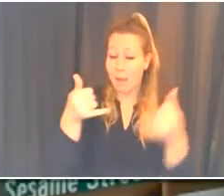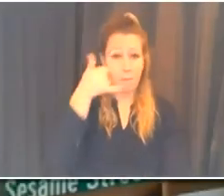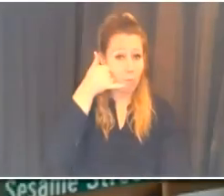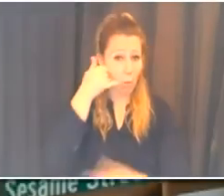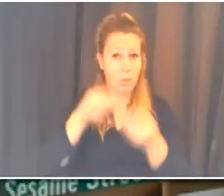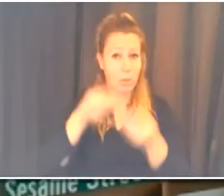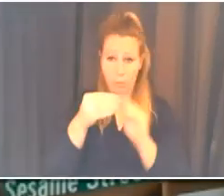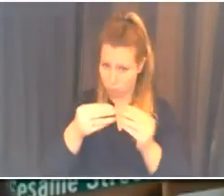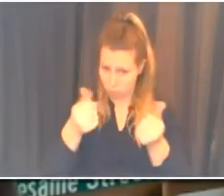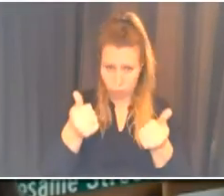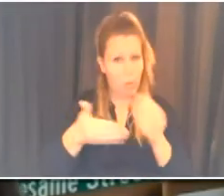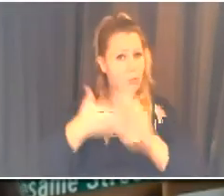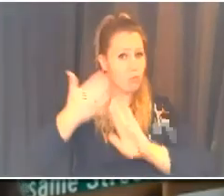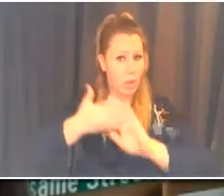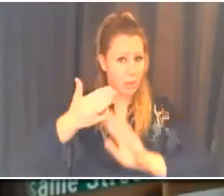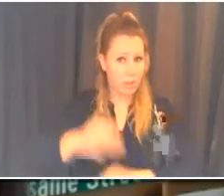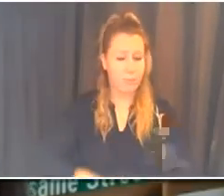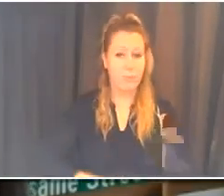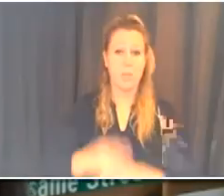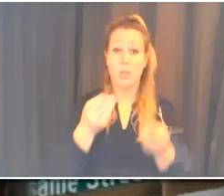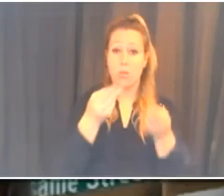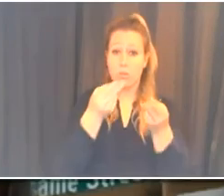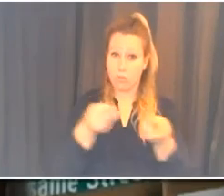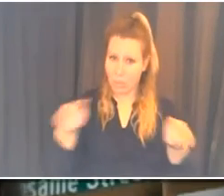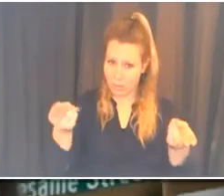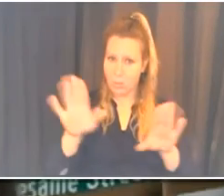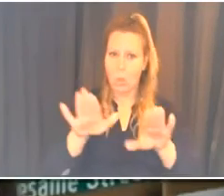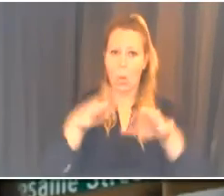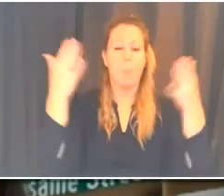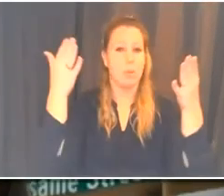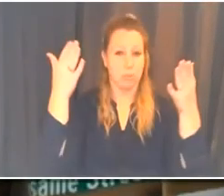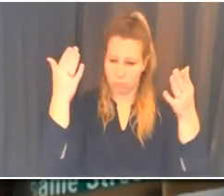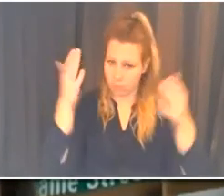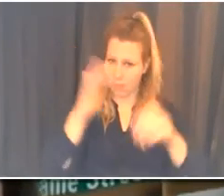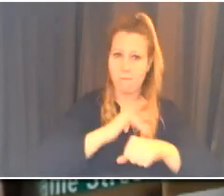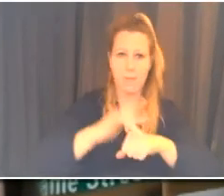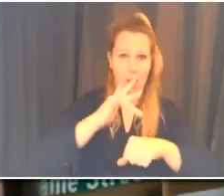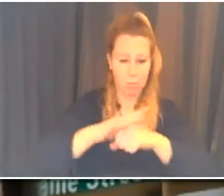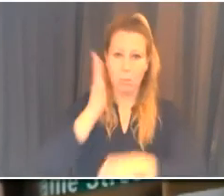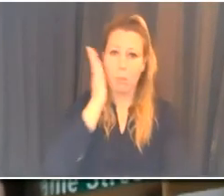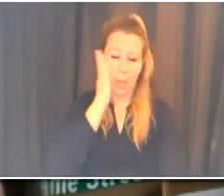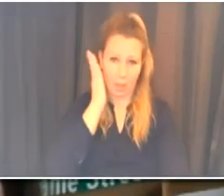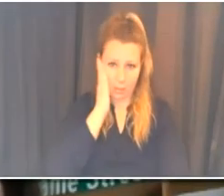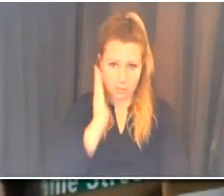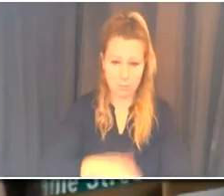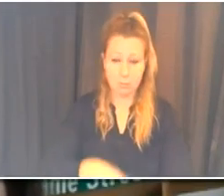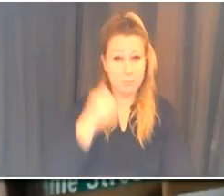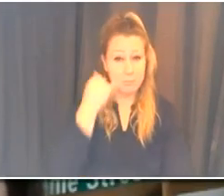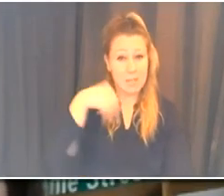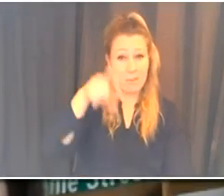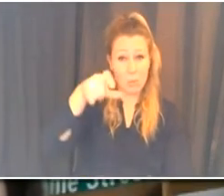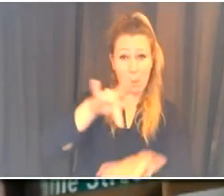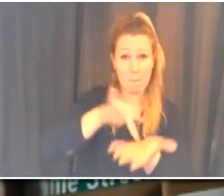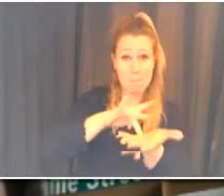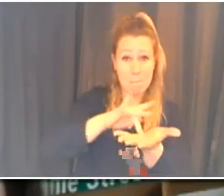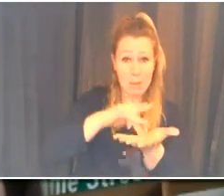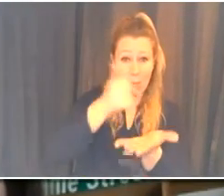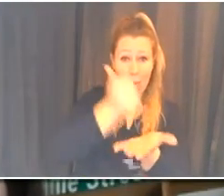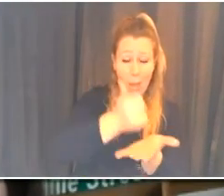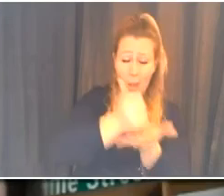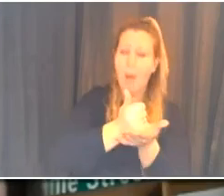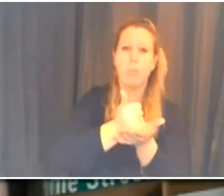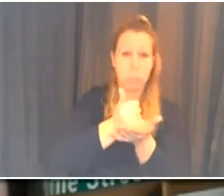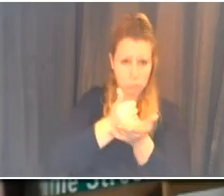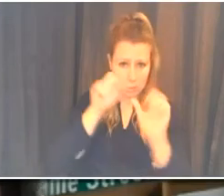Citywide hotline 24hour hotline is um 1 800621 hope